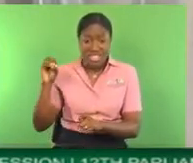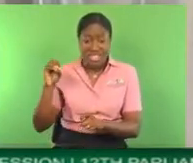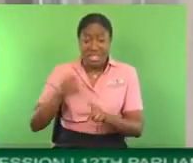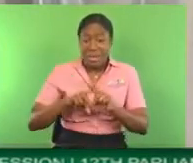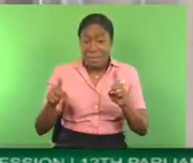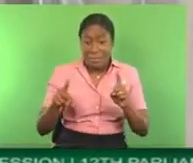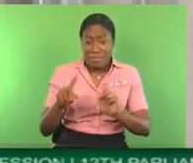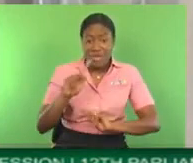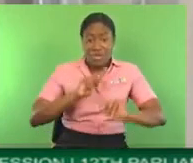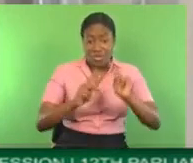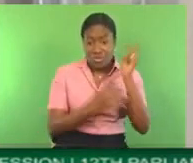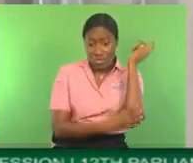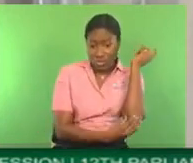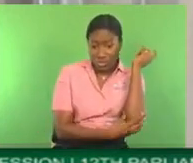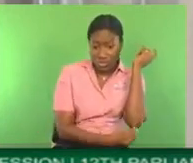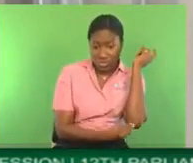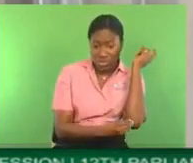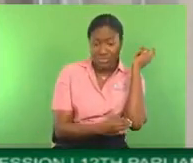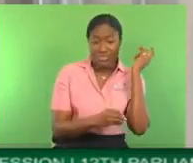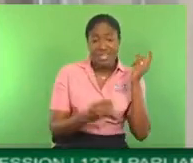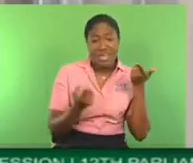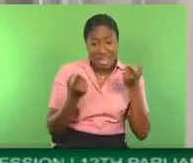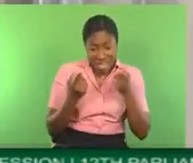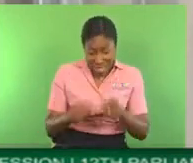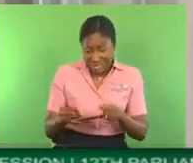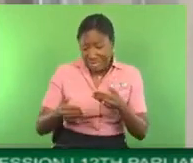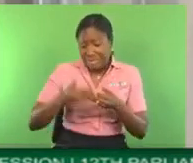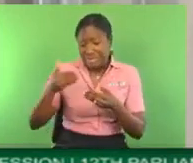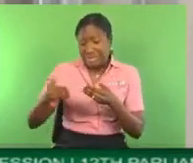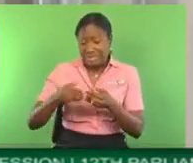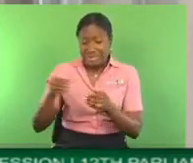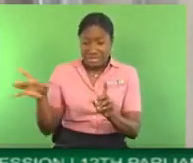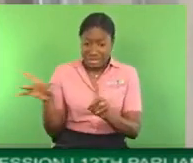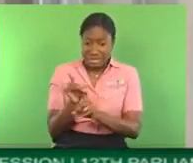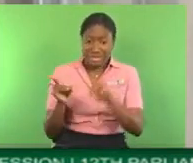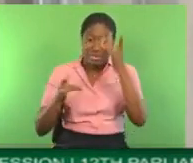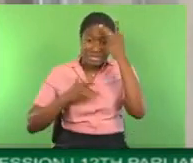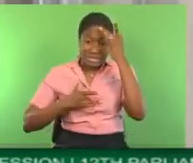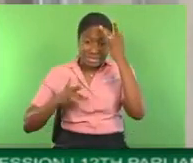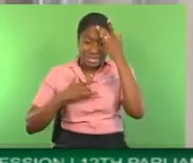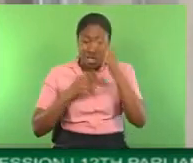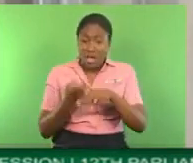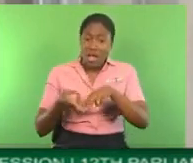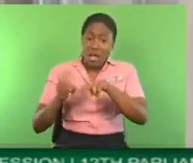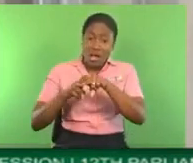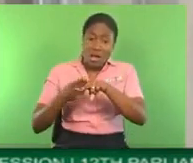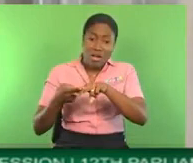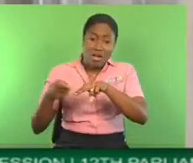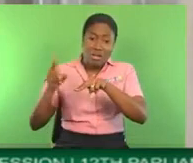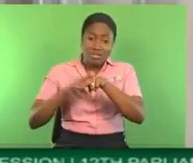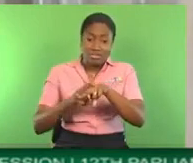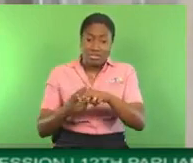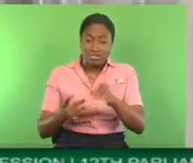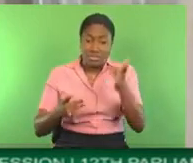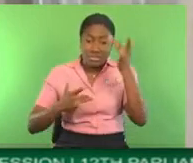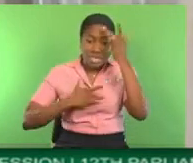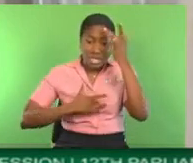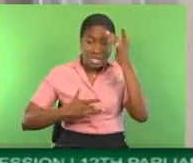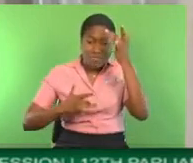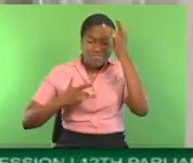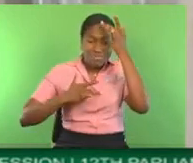poverty is closely linked with NCDs. The rapid rise in NCDs is predicted to impede poverty